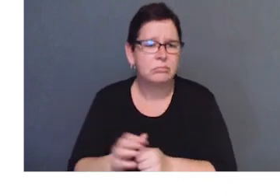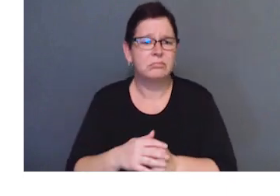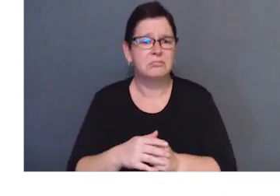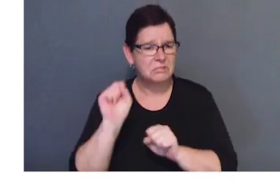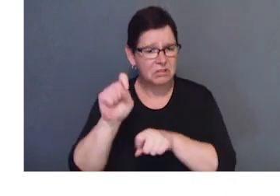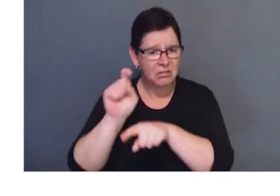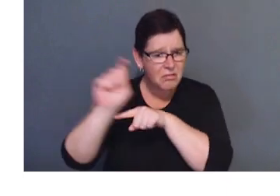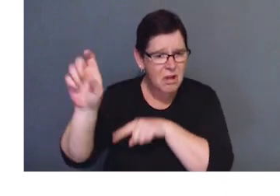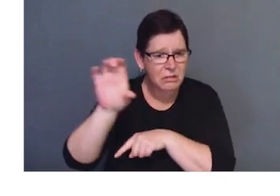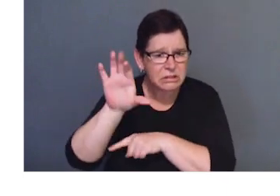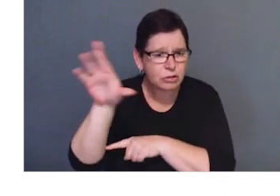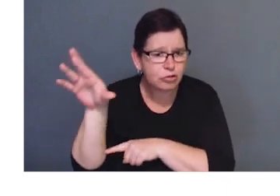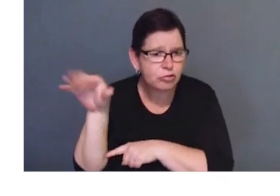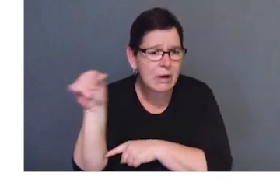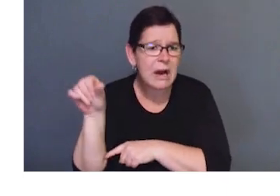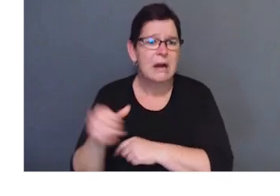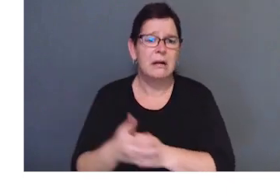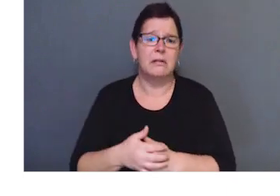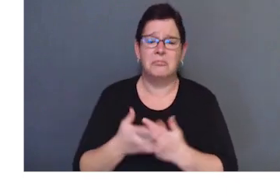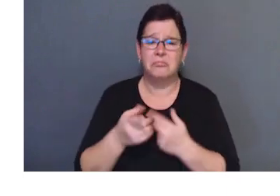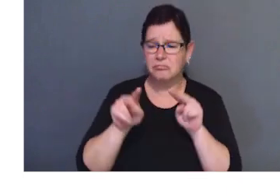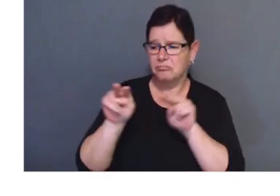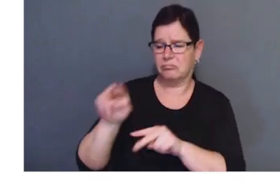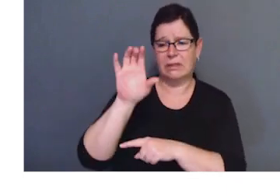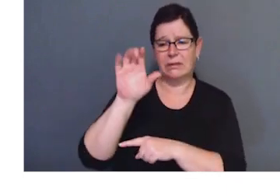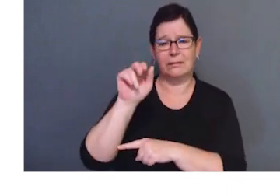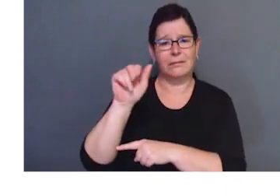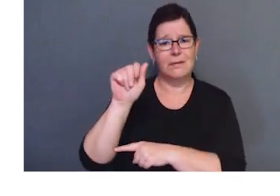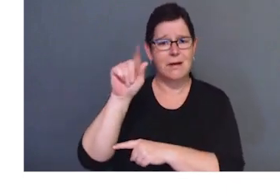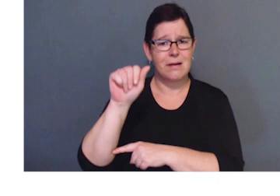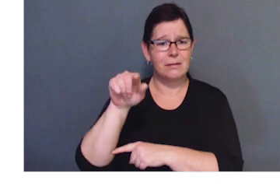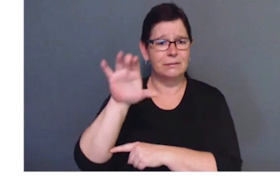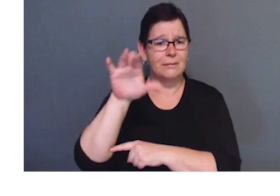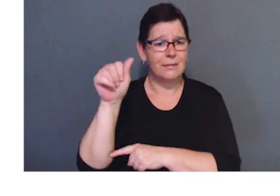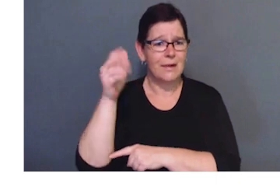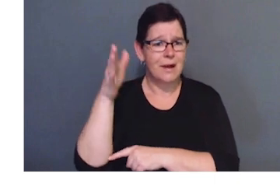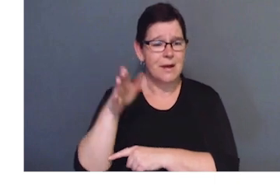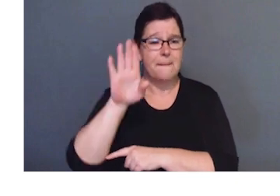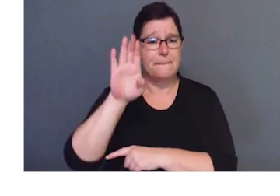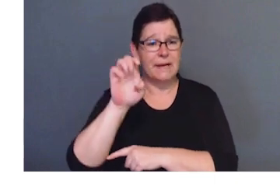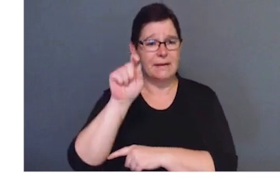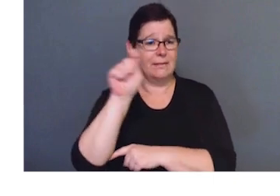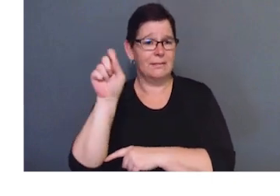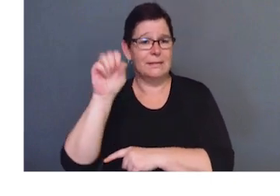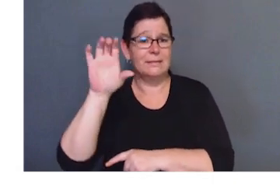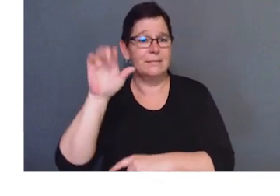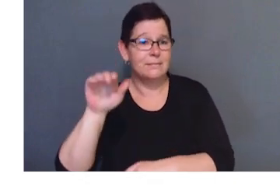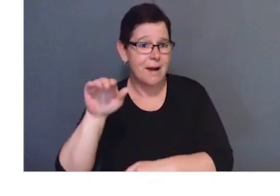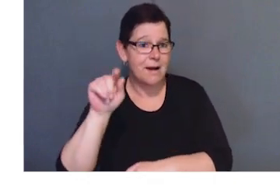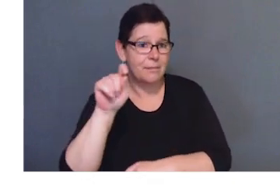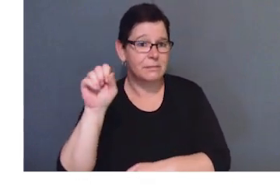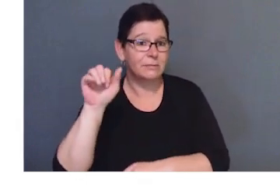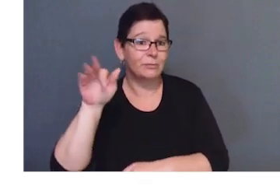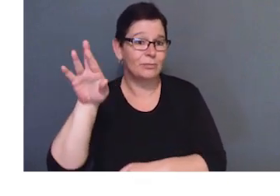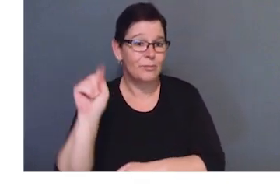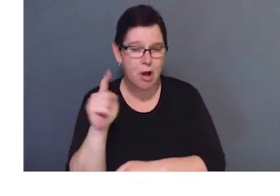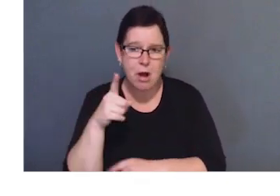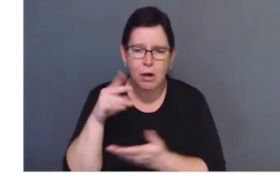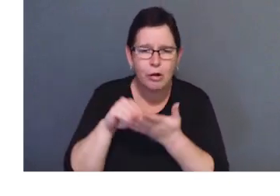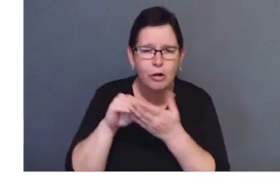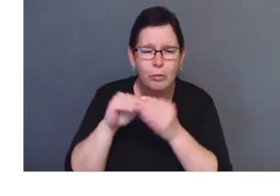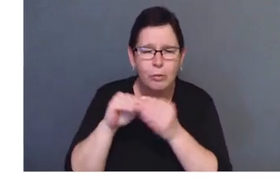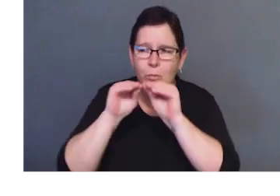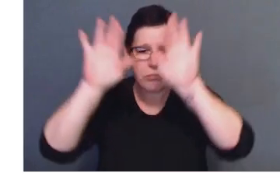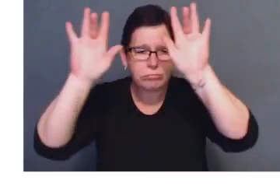canada.ca/b-scam-smart to learn about more. You can also check out our Be Scam Smart webinar on the individual's